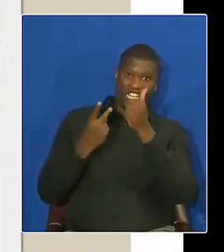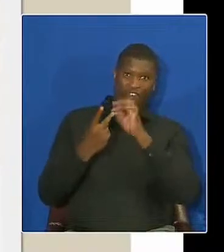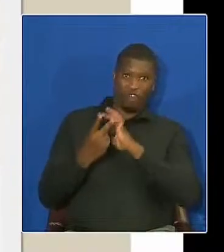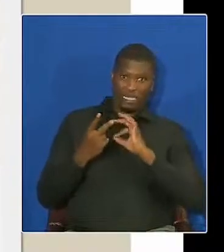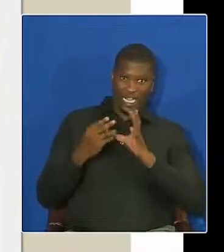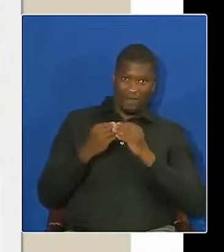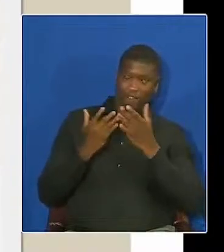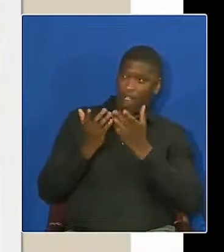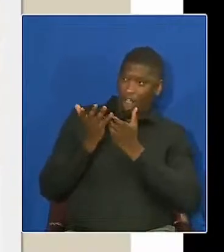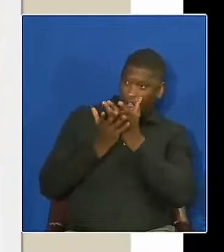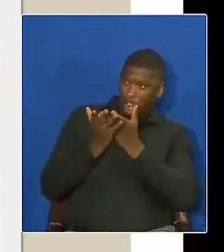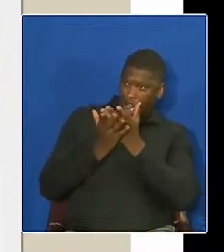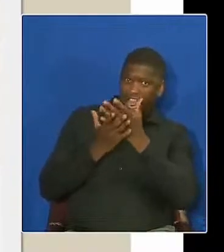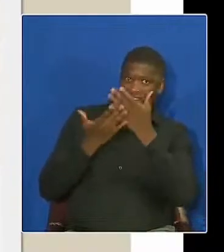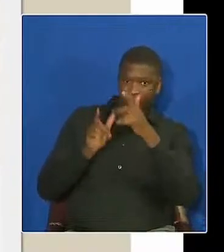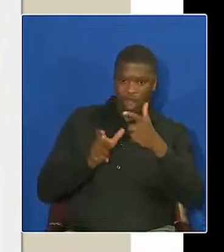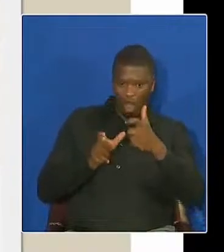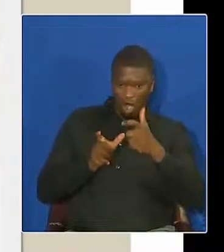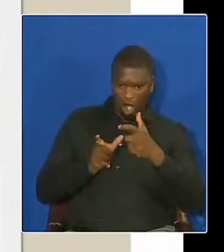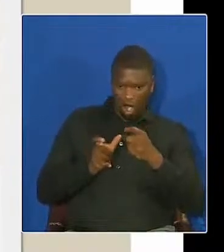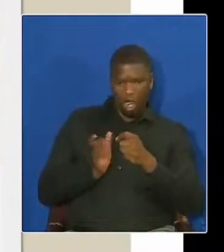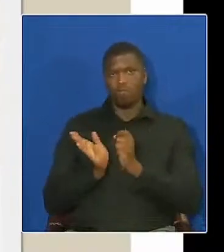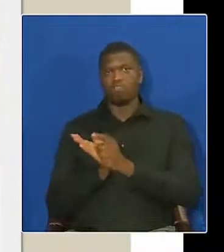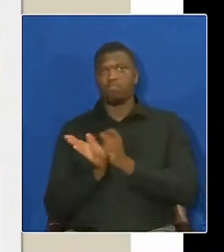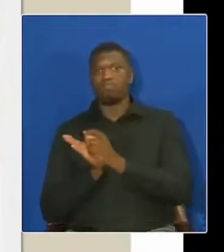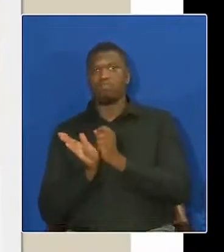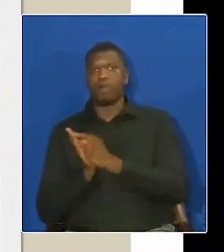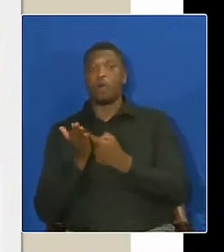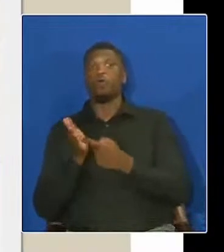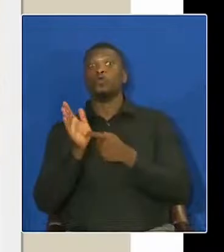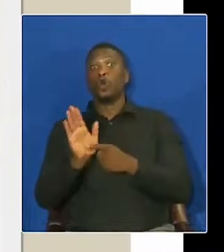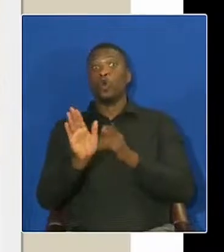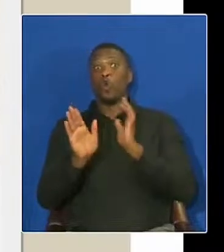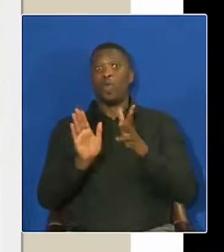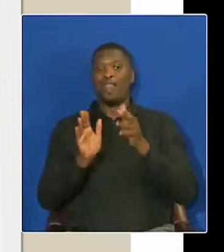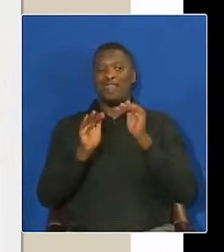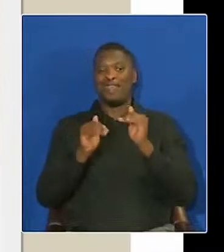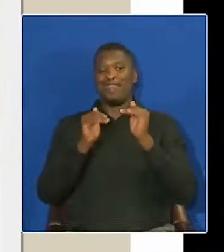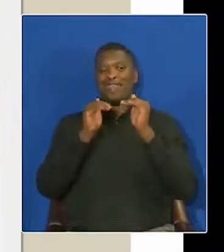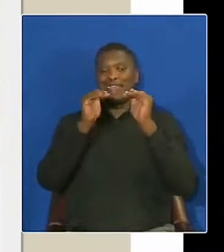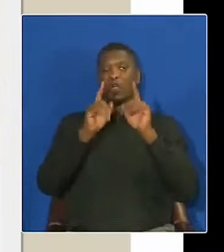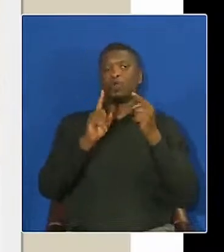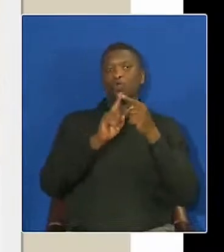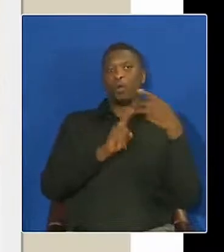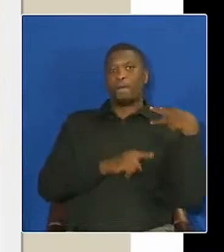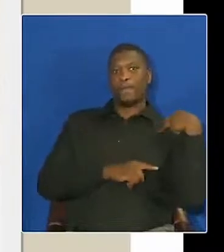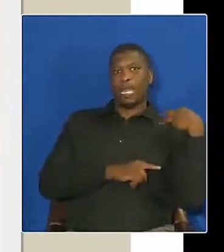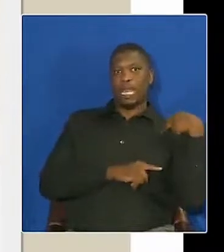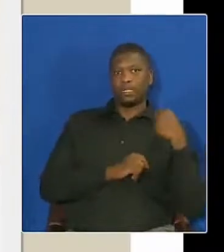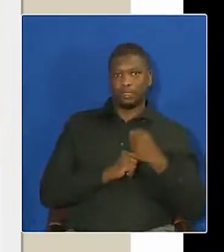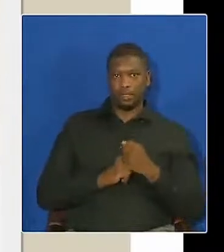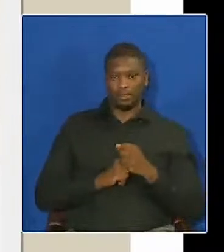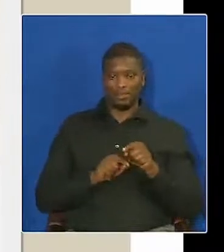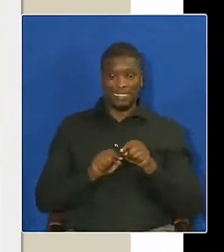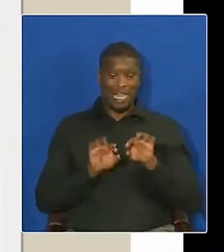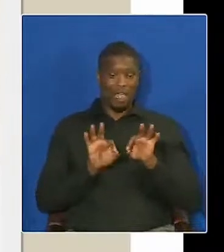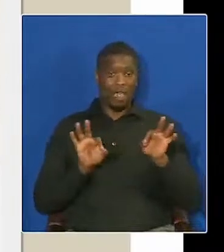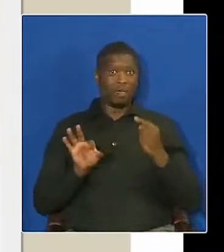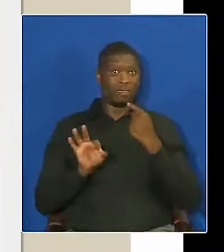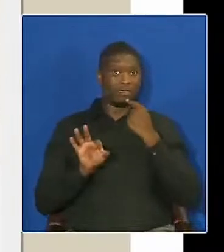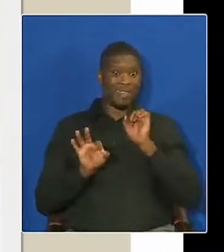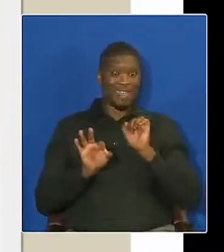escalating the matter to the minister, as it reads, "This matter may